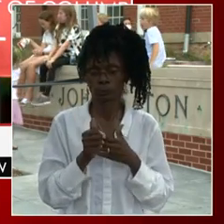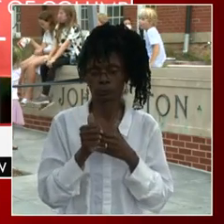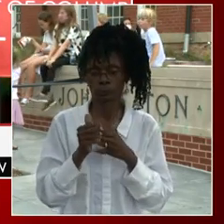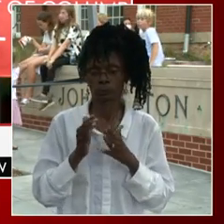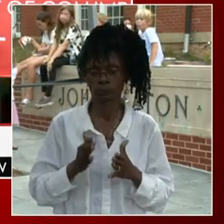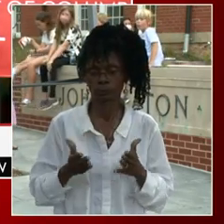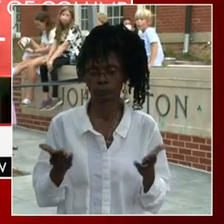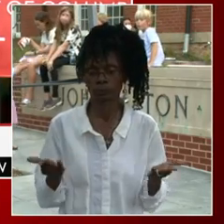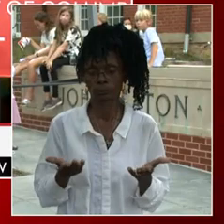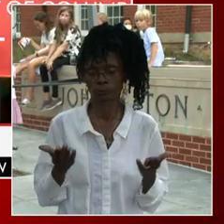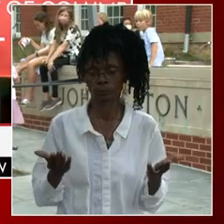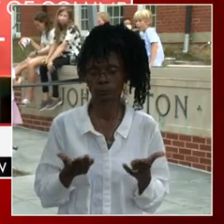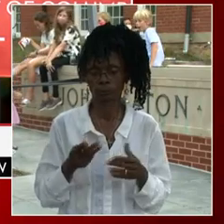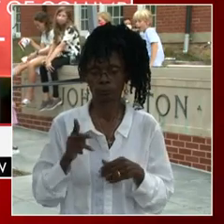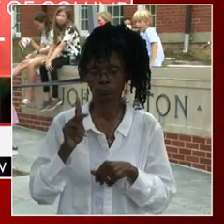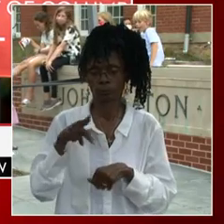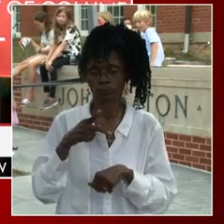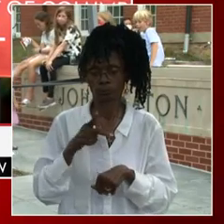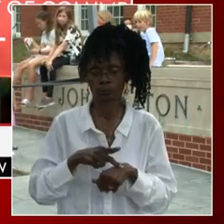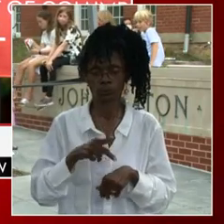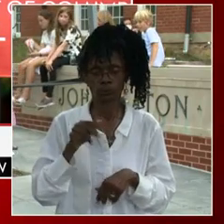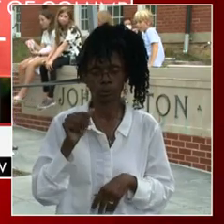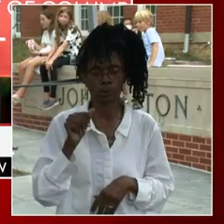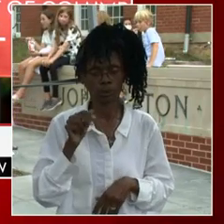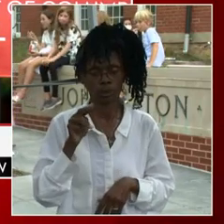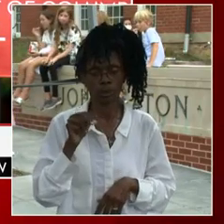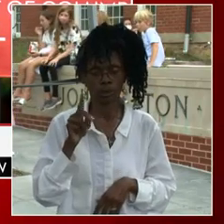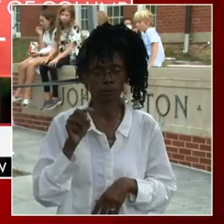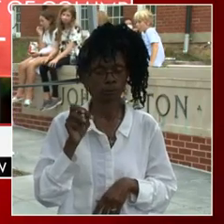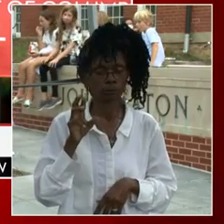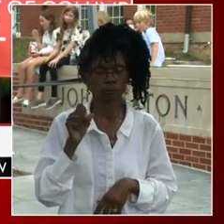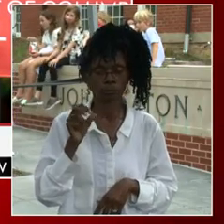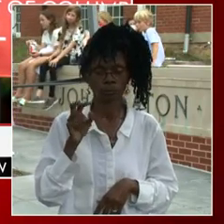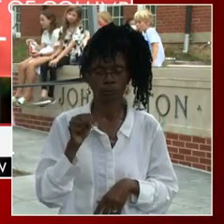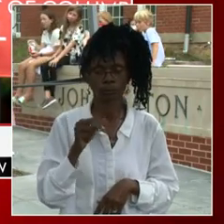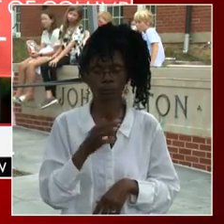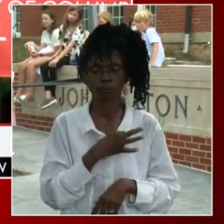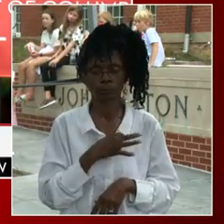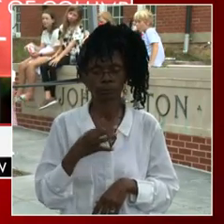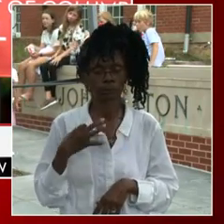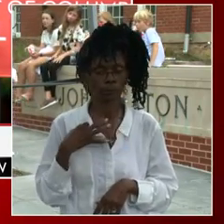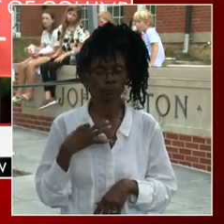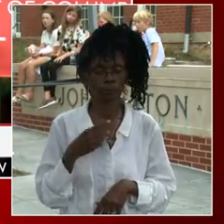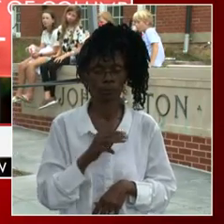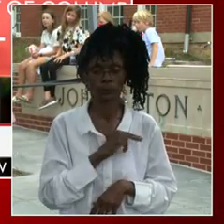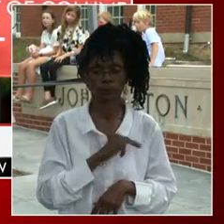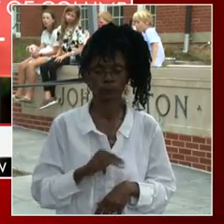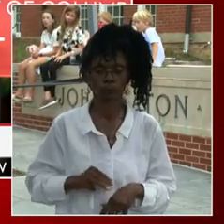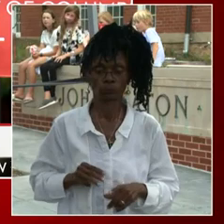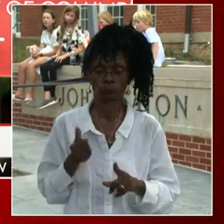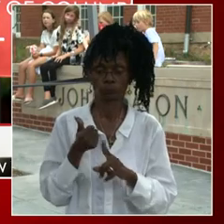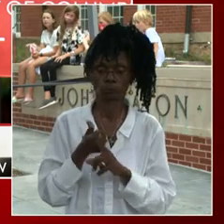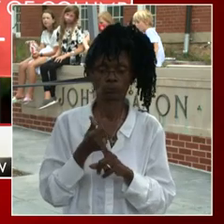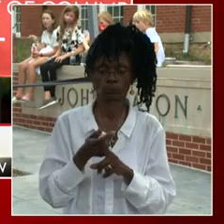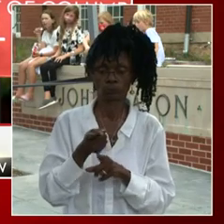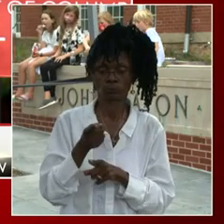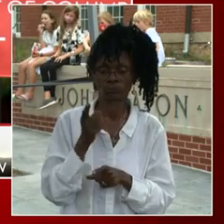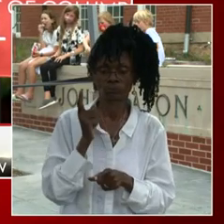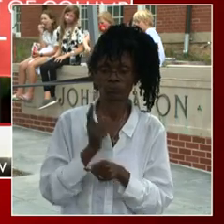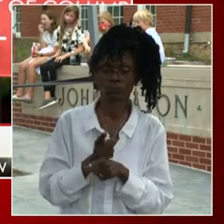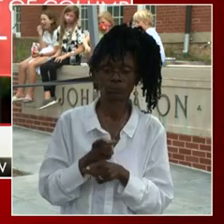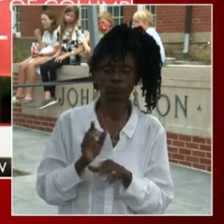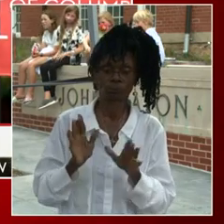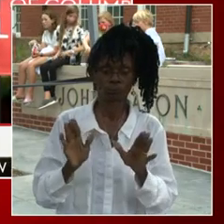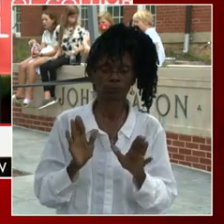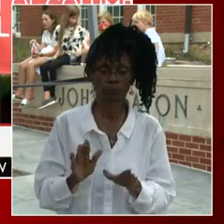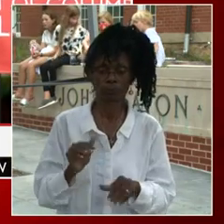Anderson, our teachers, our staff here. The mayor is absolutely right. Our team stopped on a dime. We've